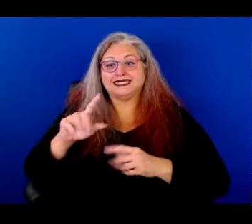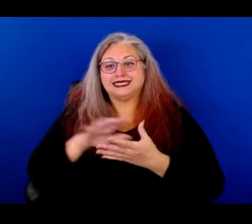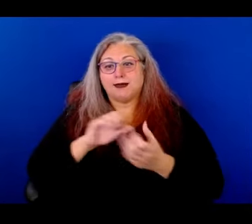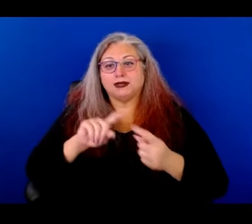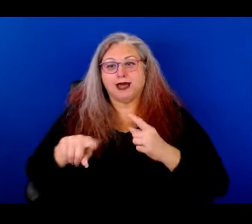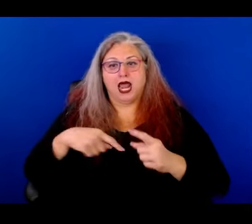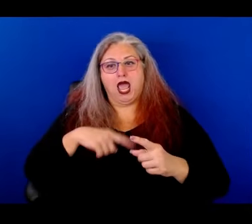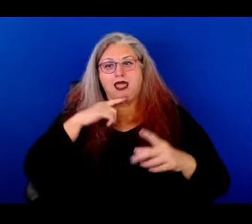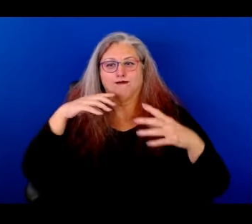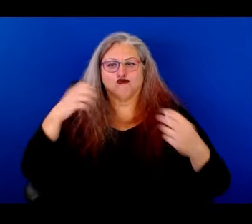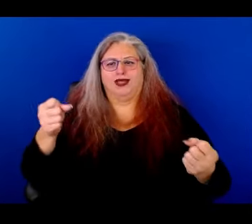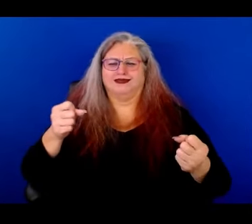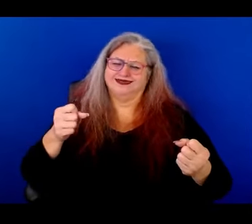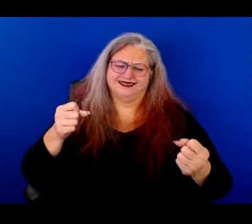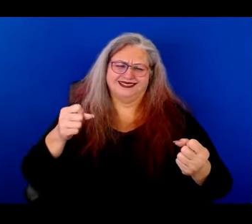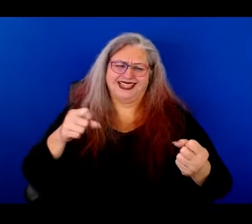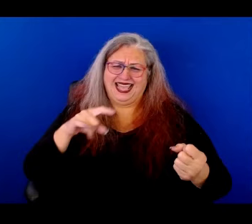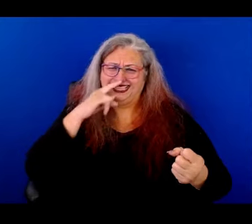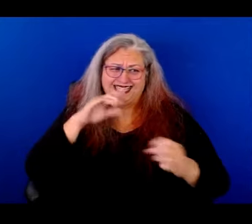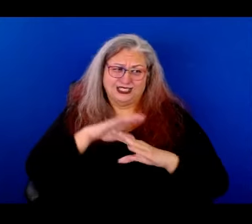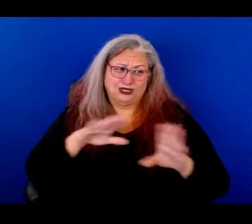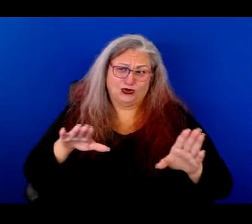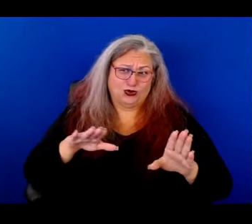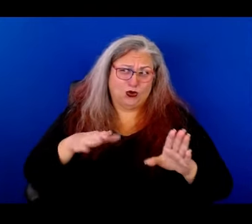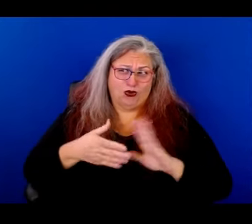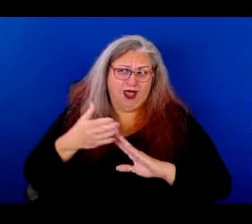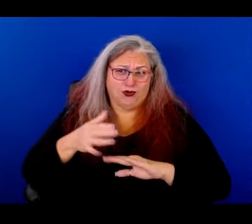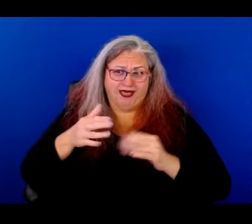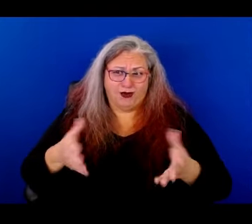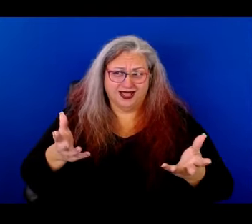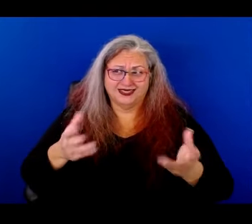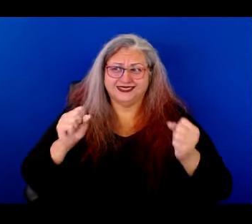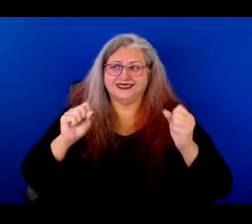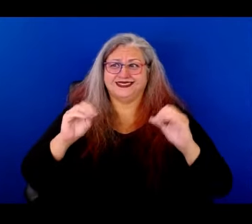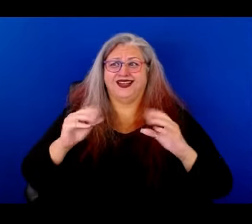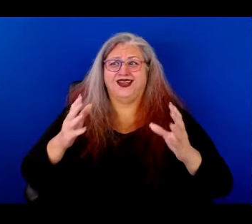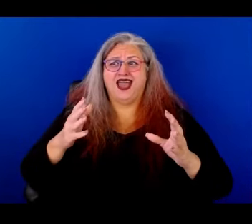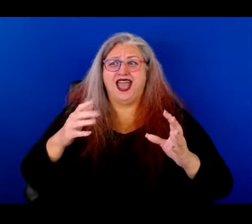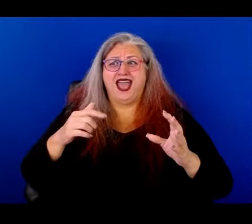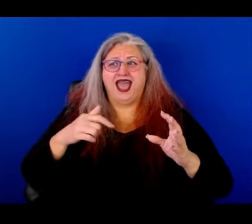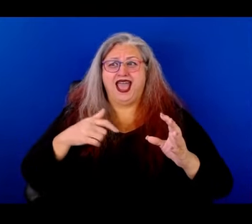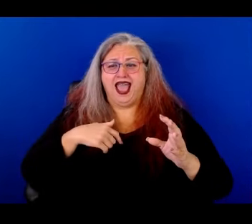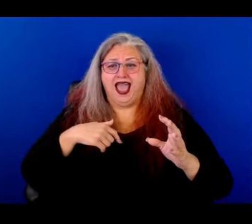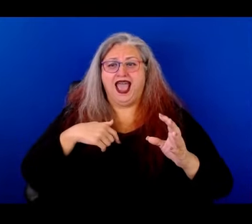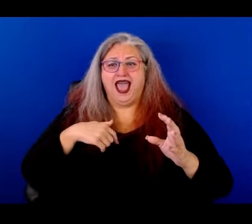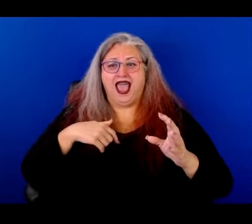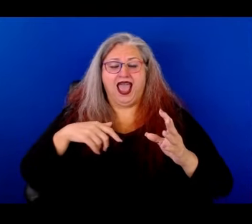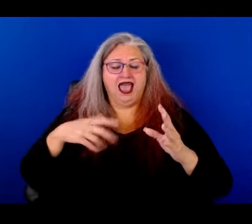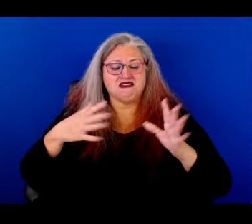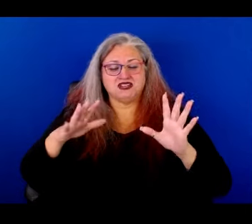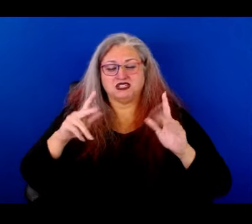damaged, but I am brave. That's not how kids work. And mm-hmm. so like, I'm getting like eaten alive in